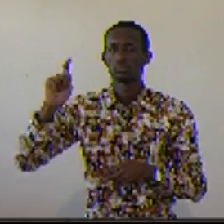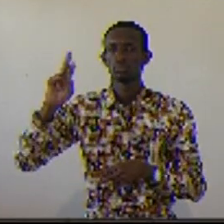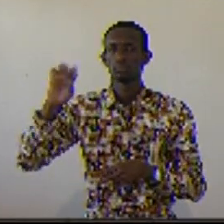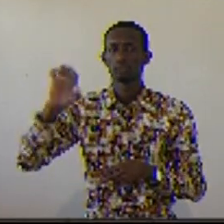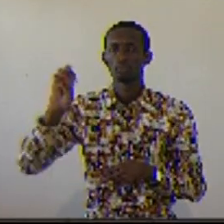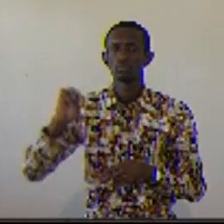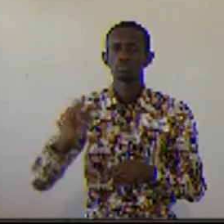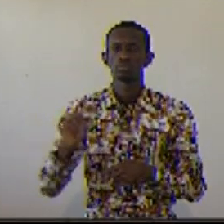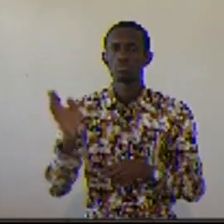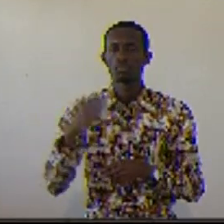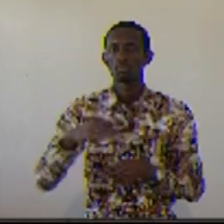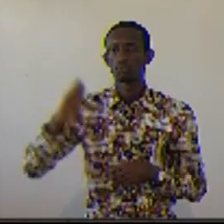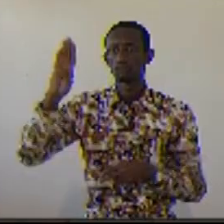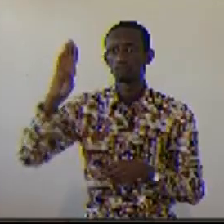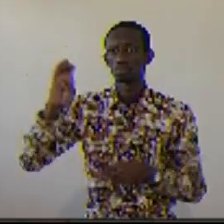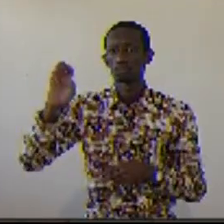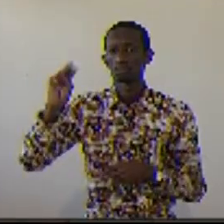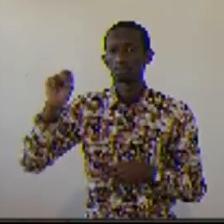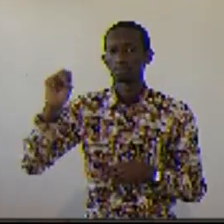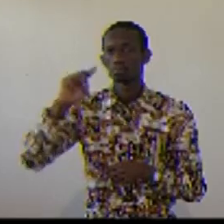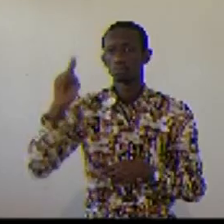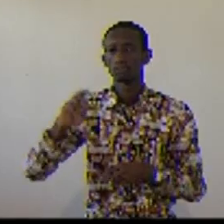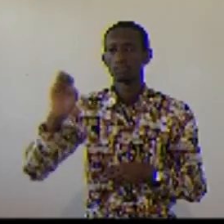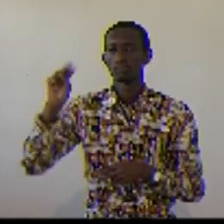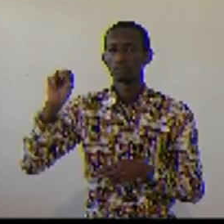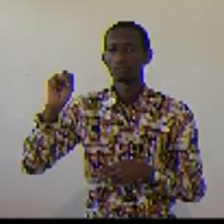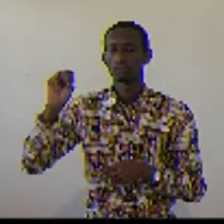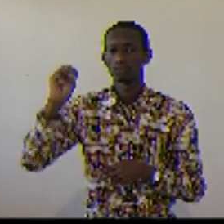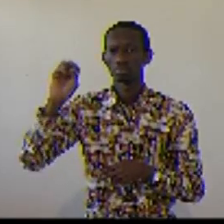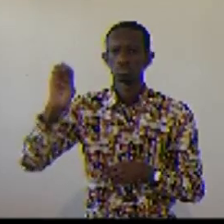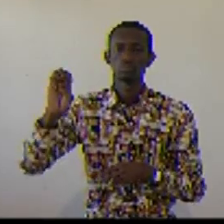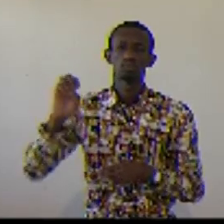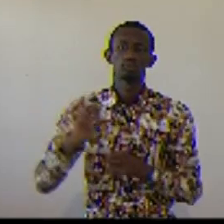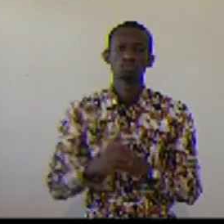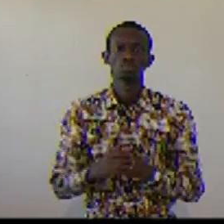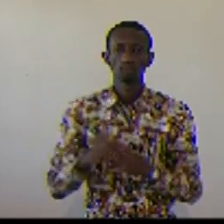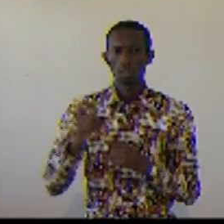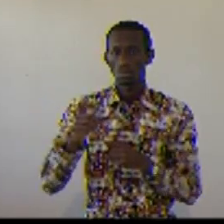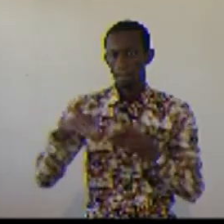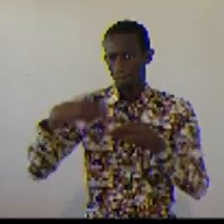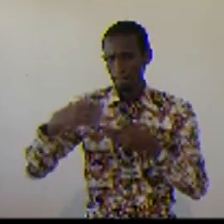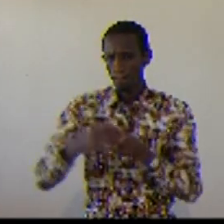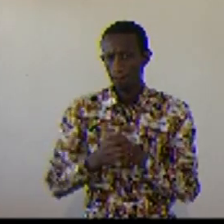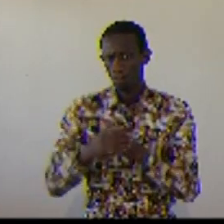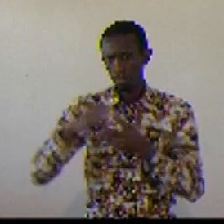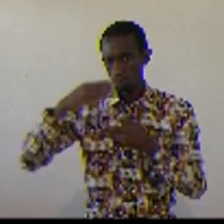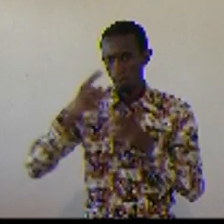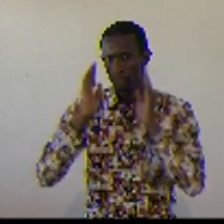is on the chemical properties of phenol. Phenol is one of the properties, one of the derivatives of